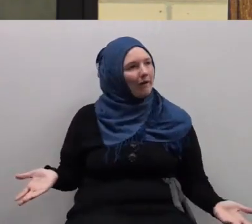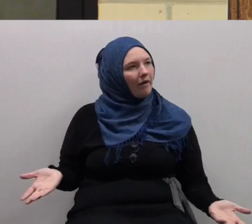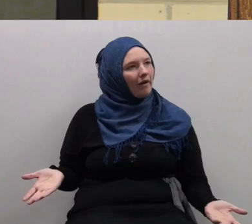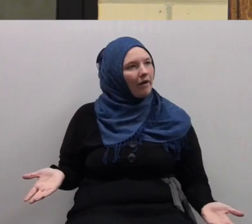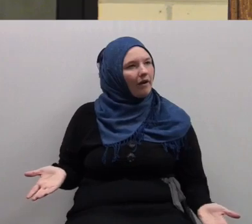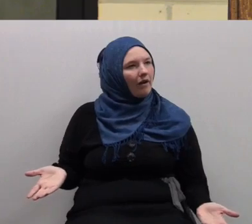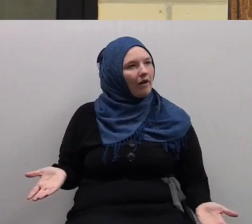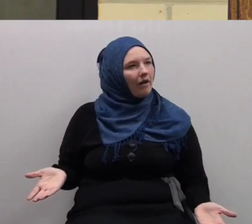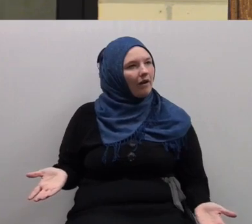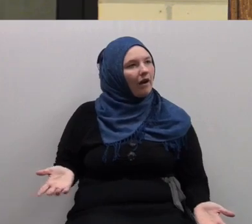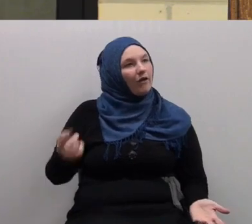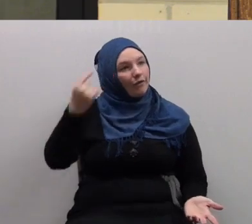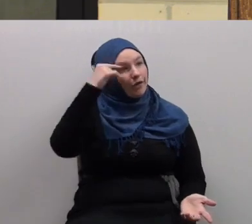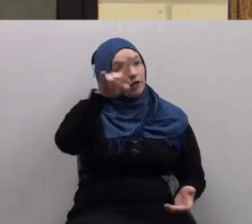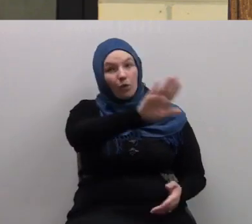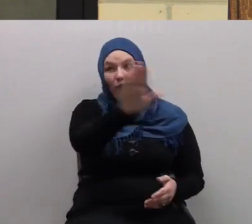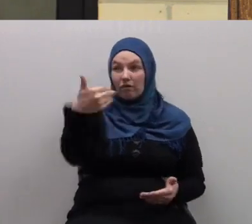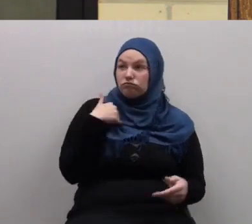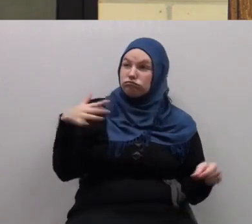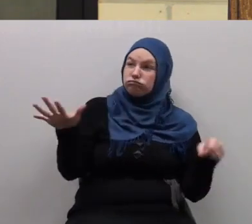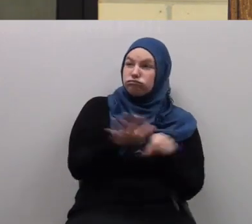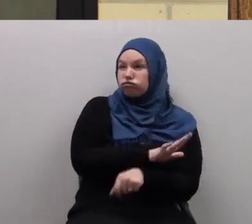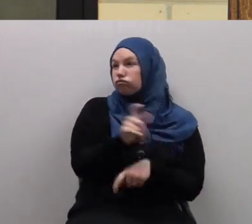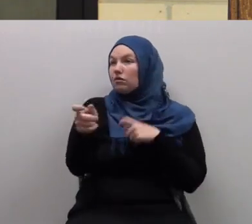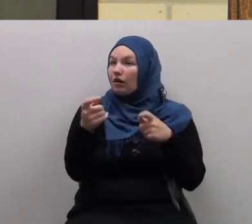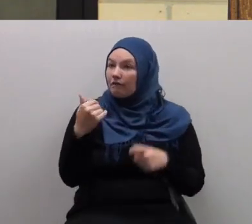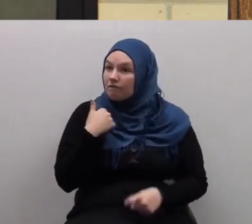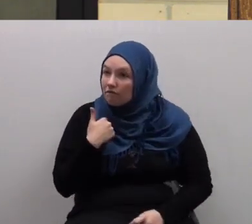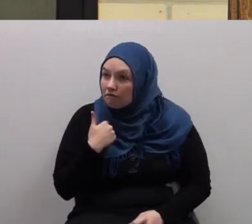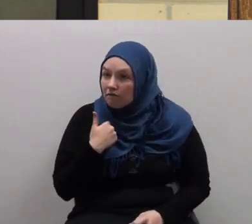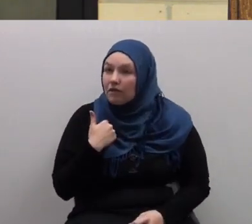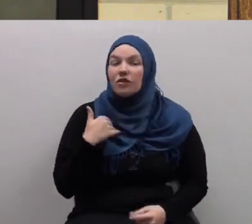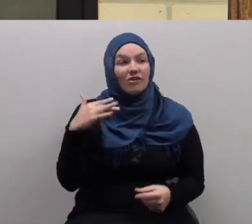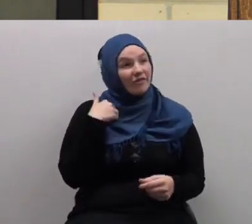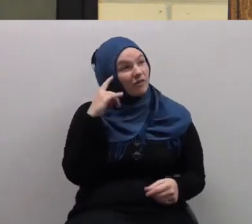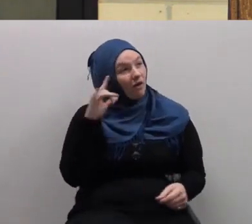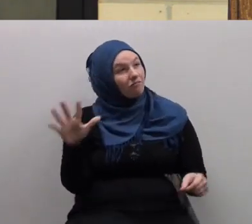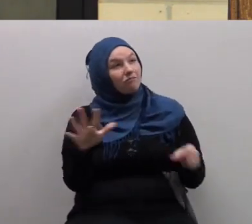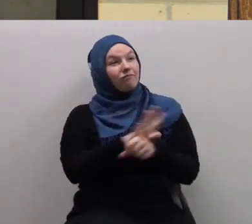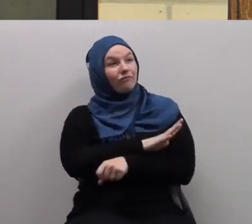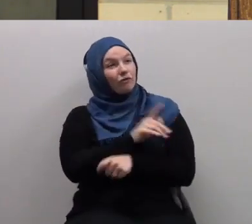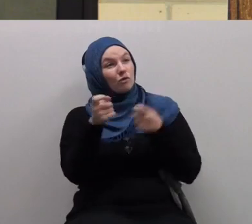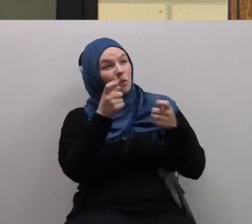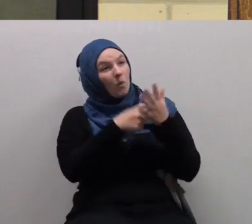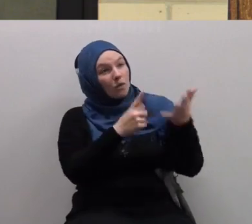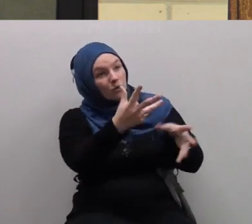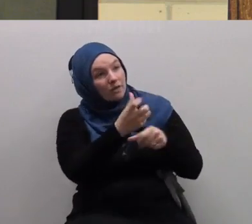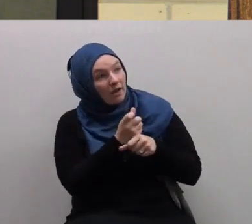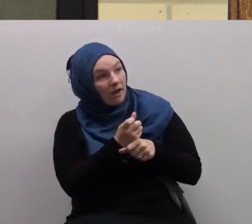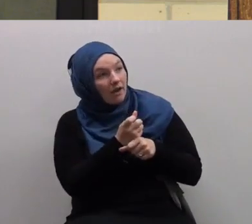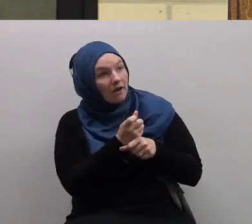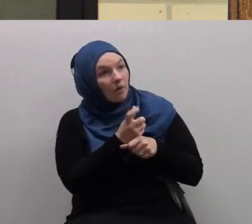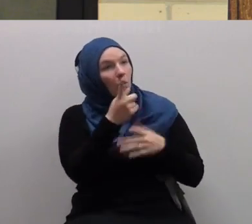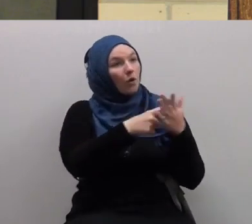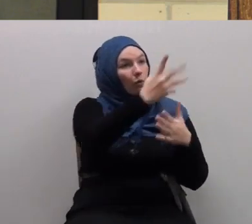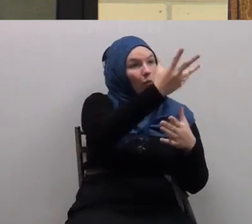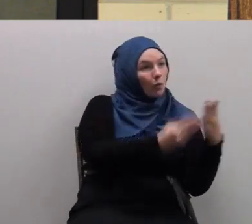have absolute control and possession over what you have. While our